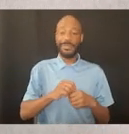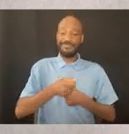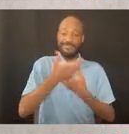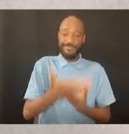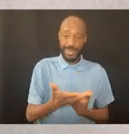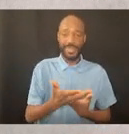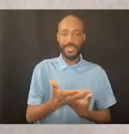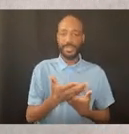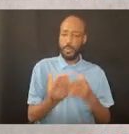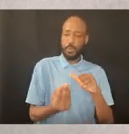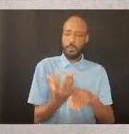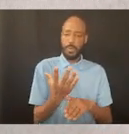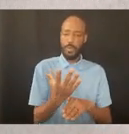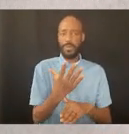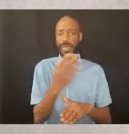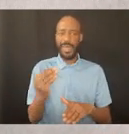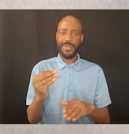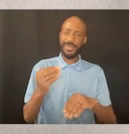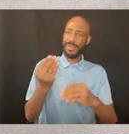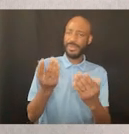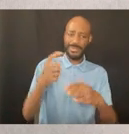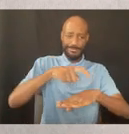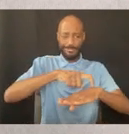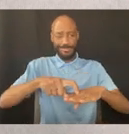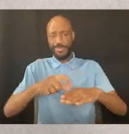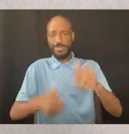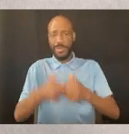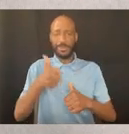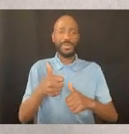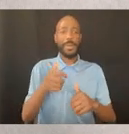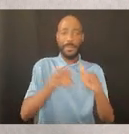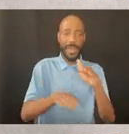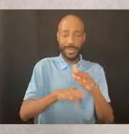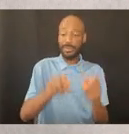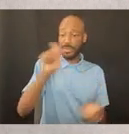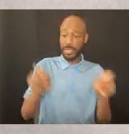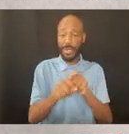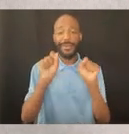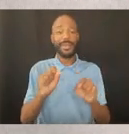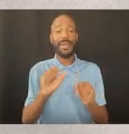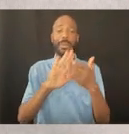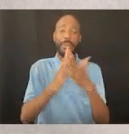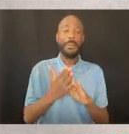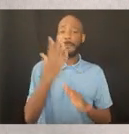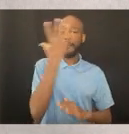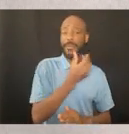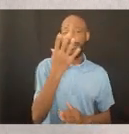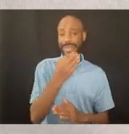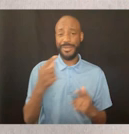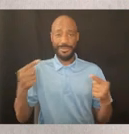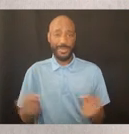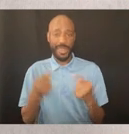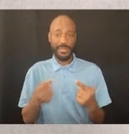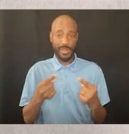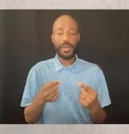basic, that it involves change that can be both beautiful and painful. This wearable embraces both